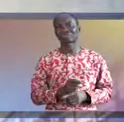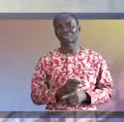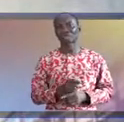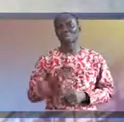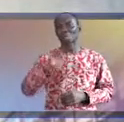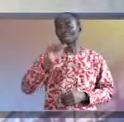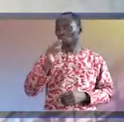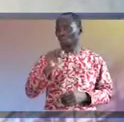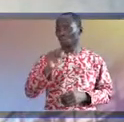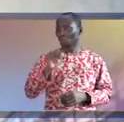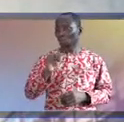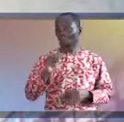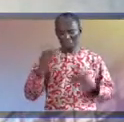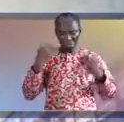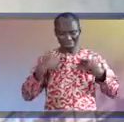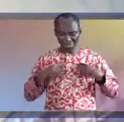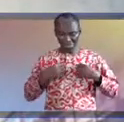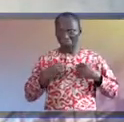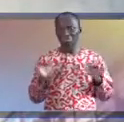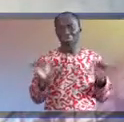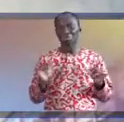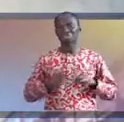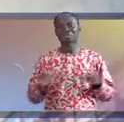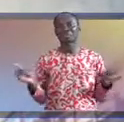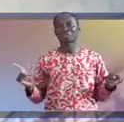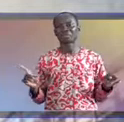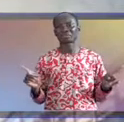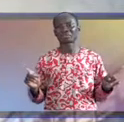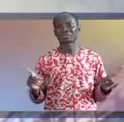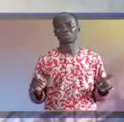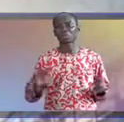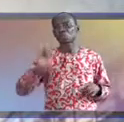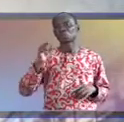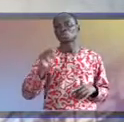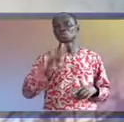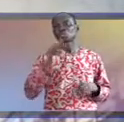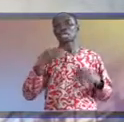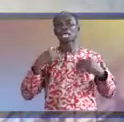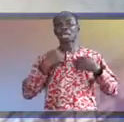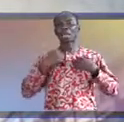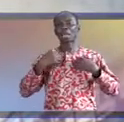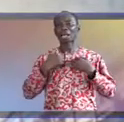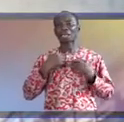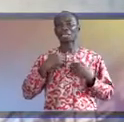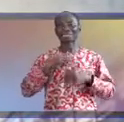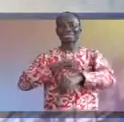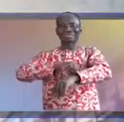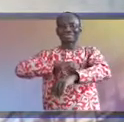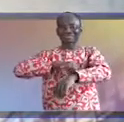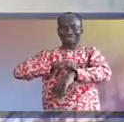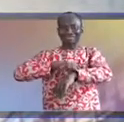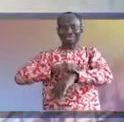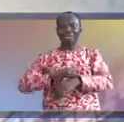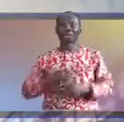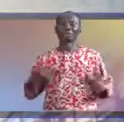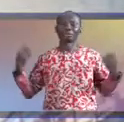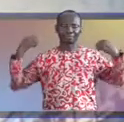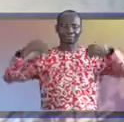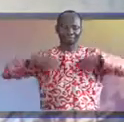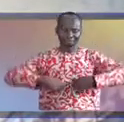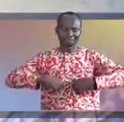a woman Toma, and or dear Bo, or dear Efria, na a fair or war, and your day